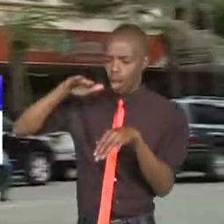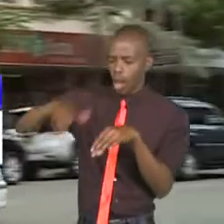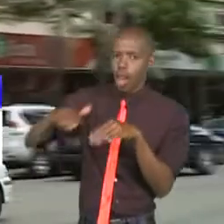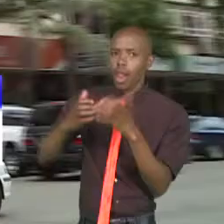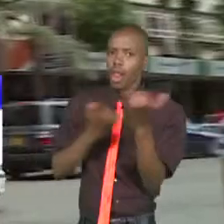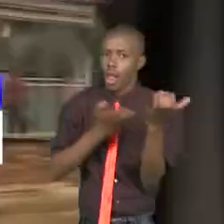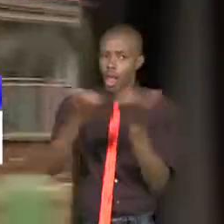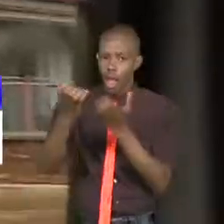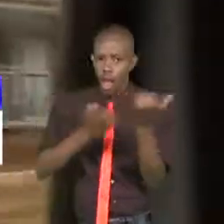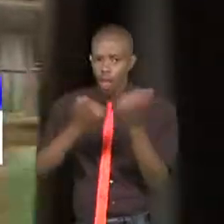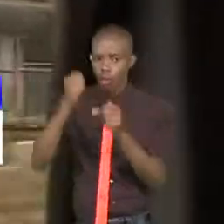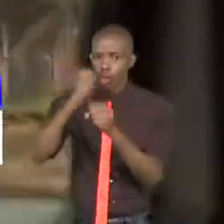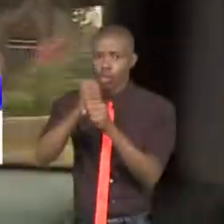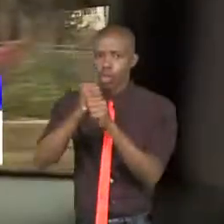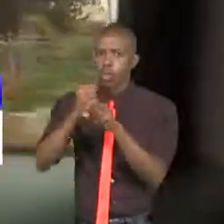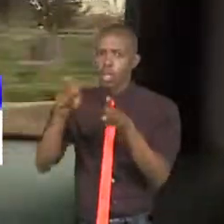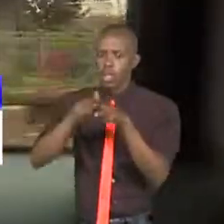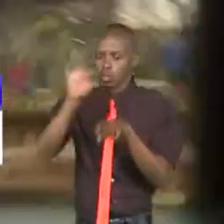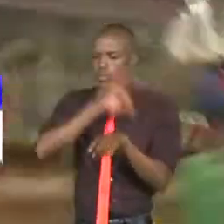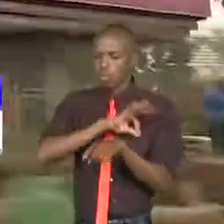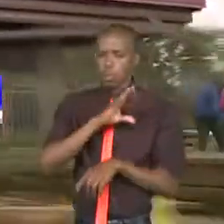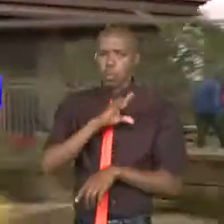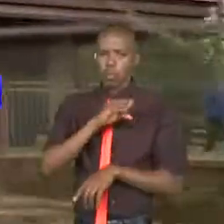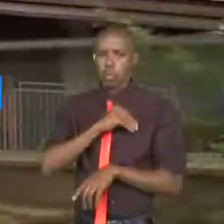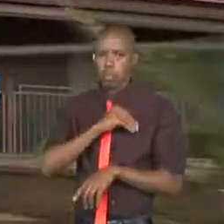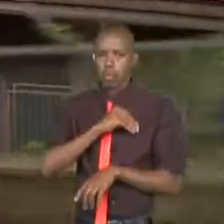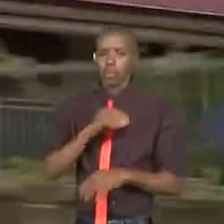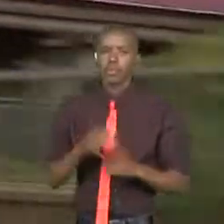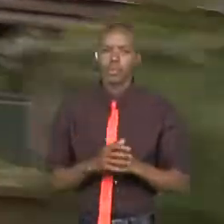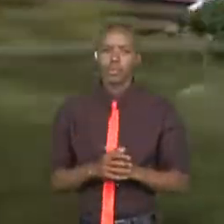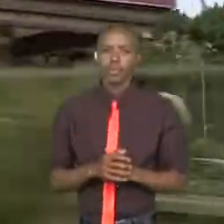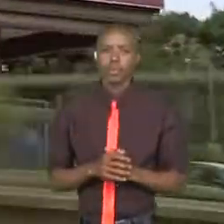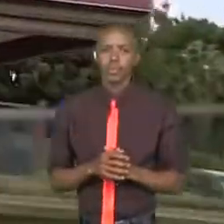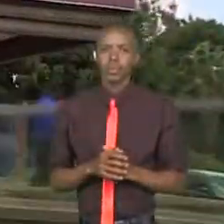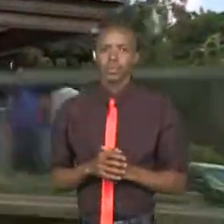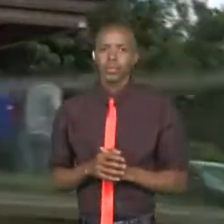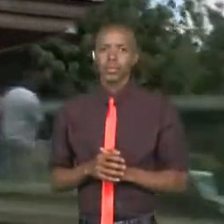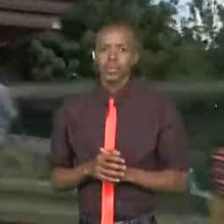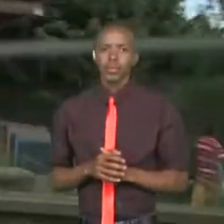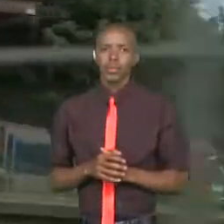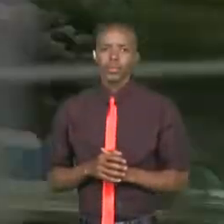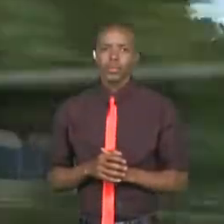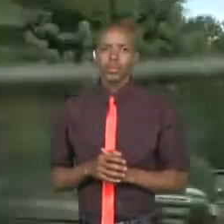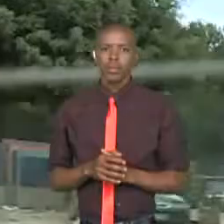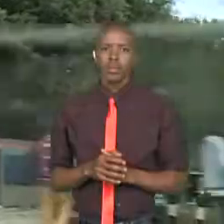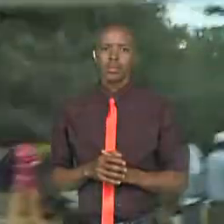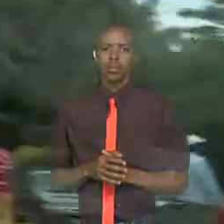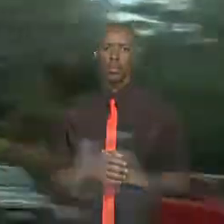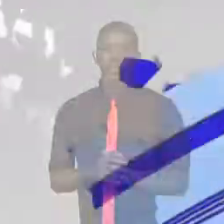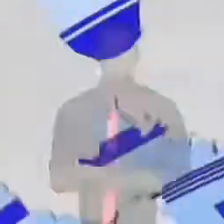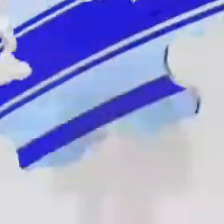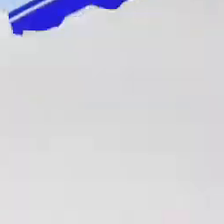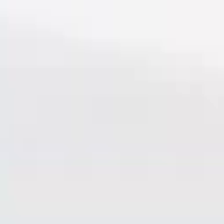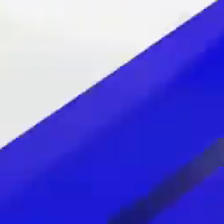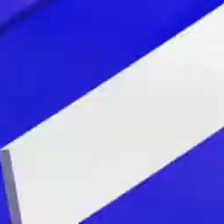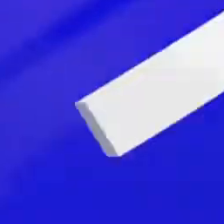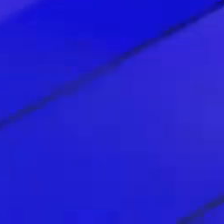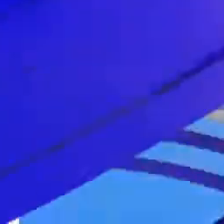economy as jobs and incomes get eroded. Reporting for Switch TV, my name is Joan Kutun.